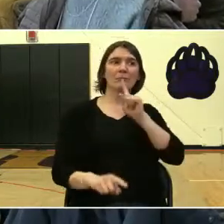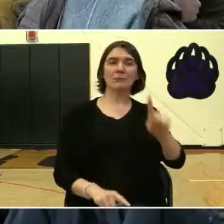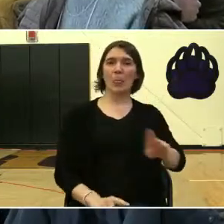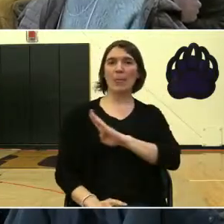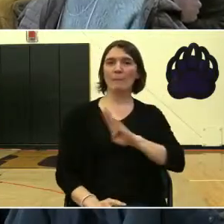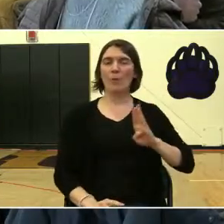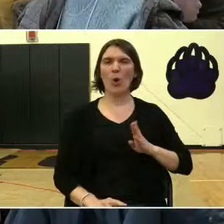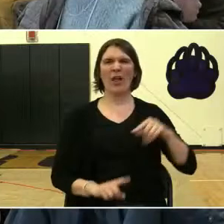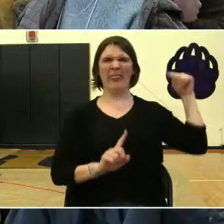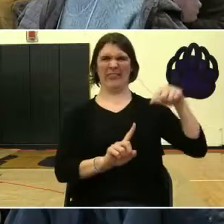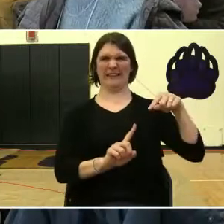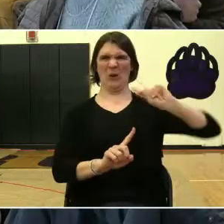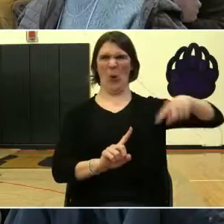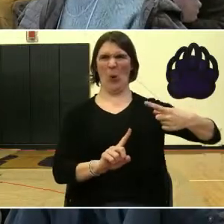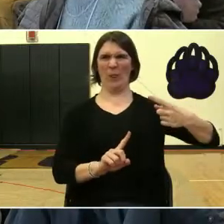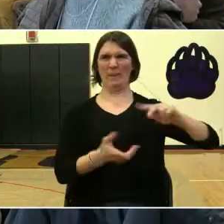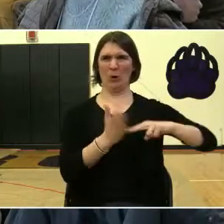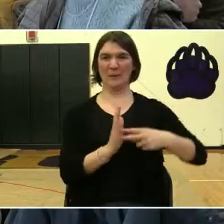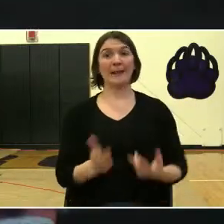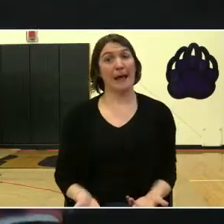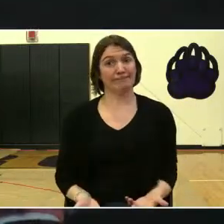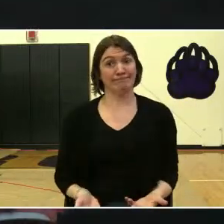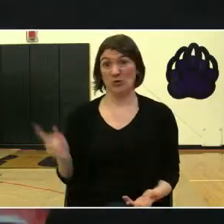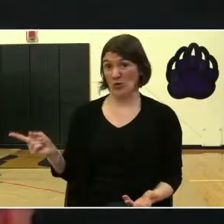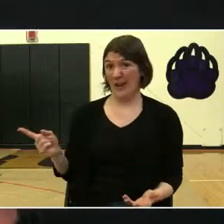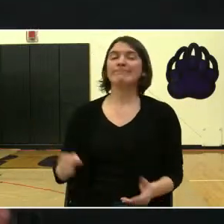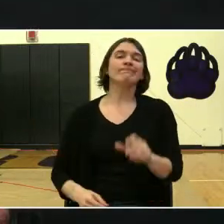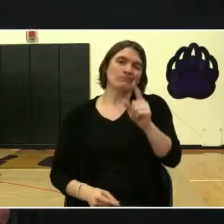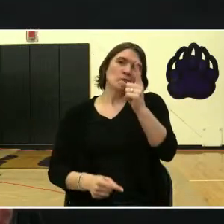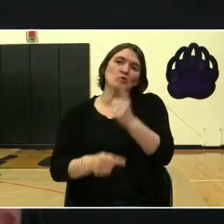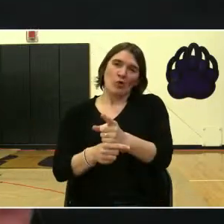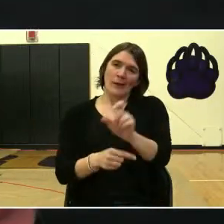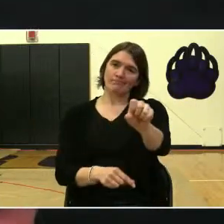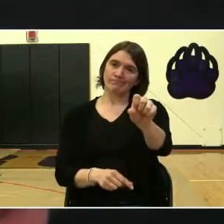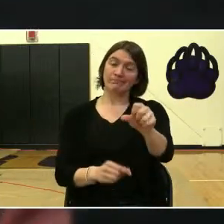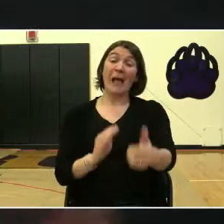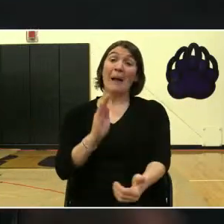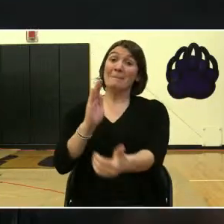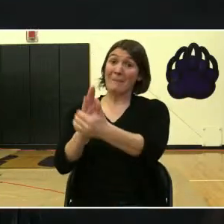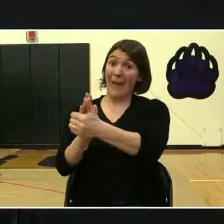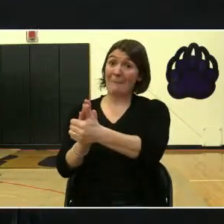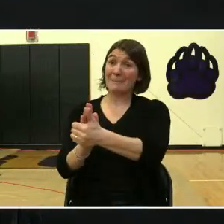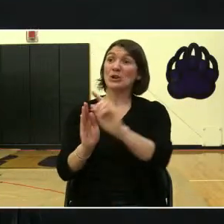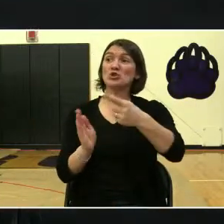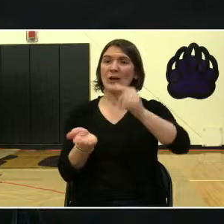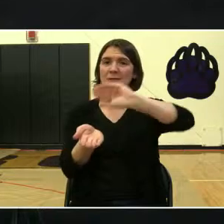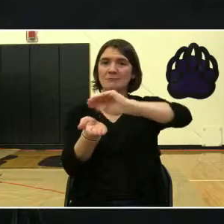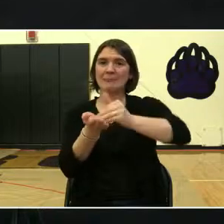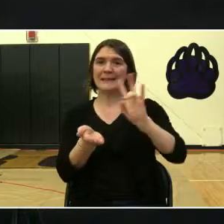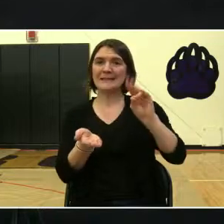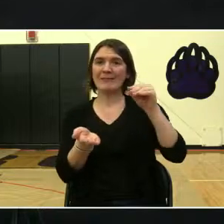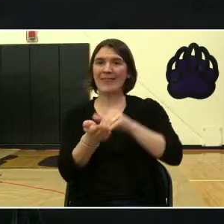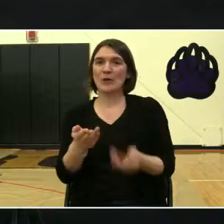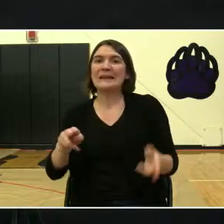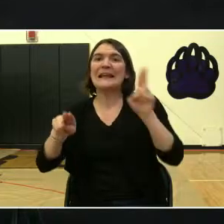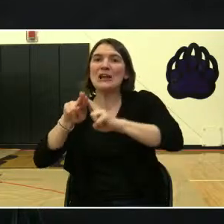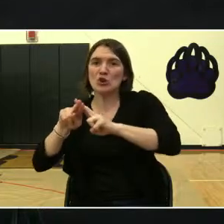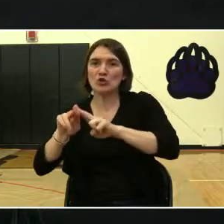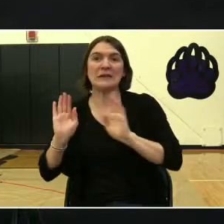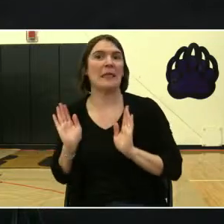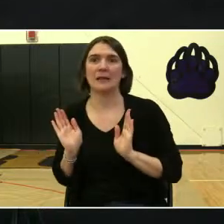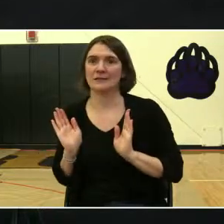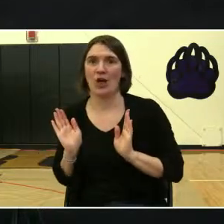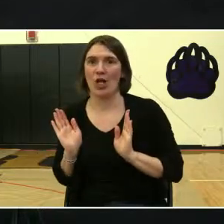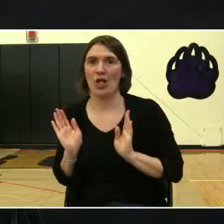that is that's my understanding that's correct the uh amendment that was made was just to increase the budget for $70,000 and